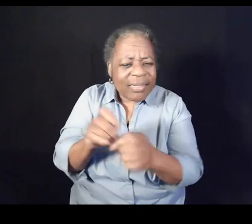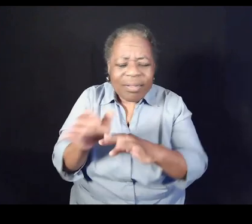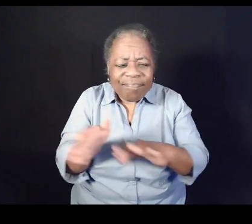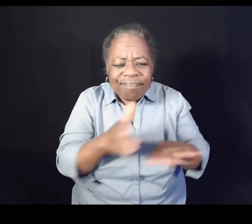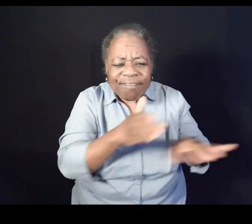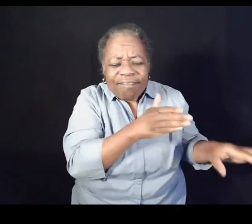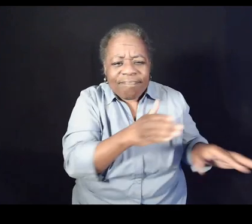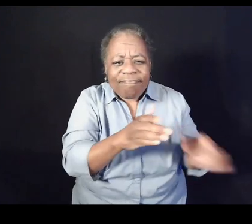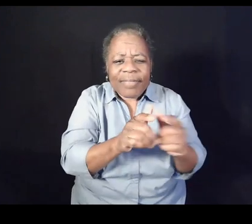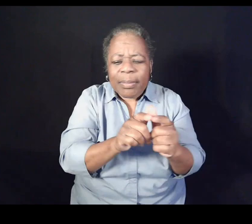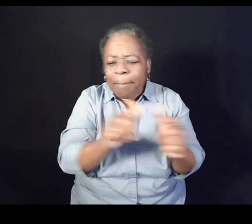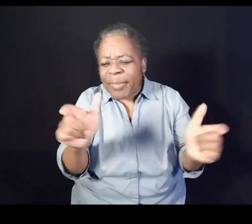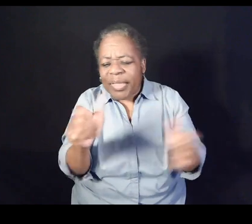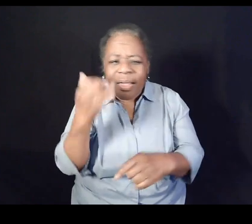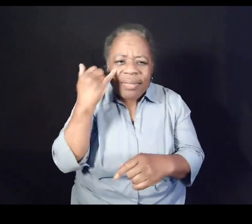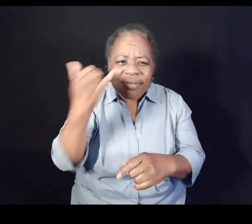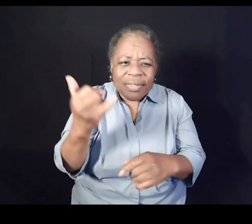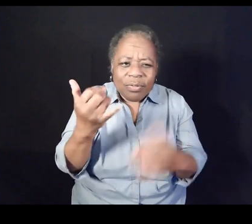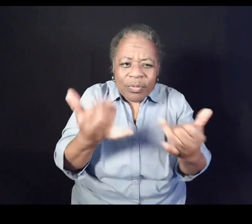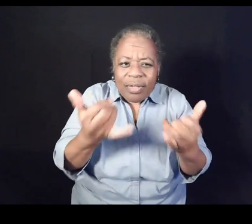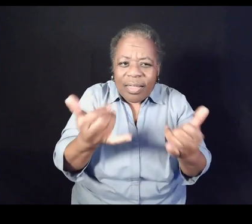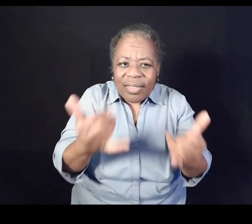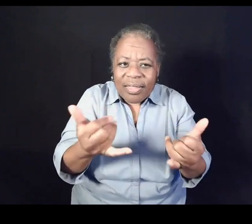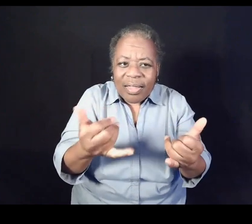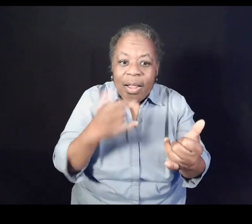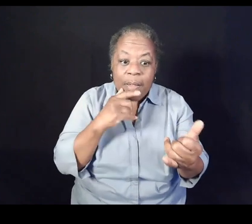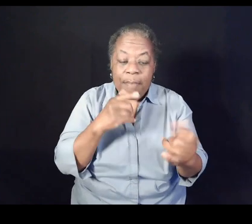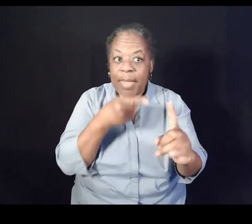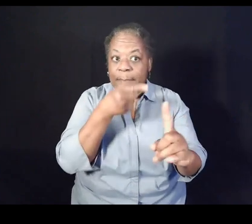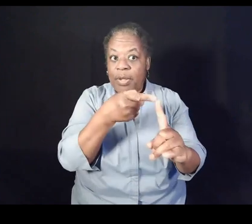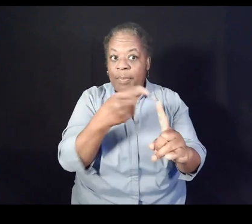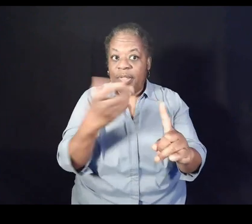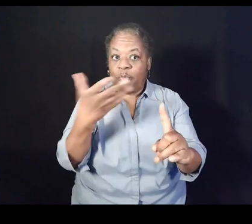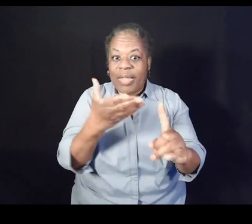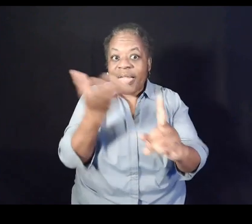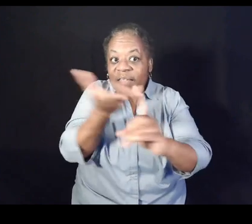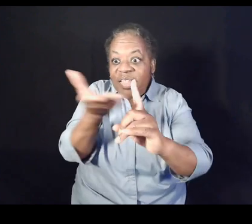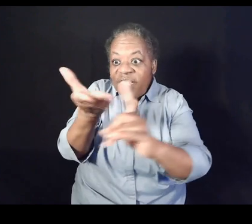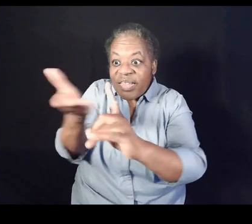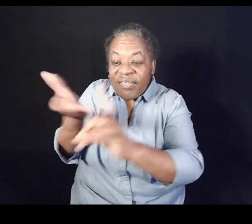previous sermons. My purpose today isn't so much to convince